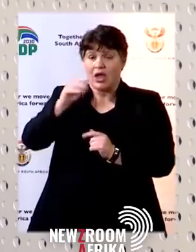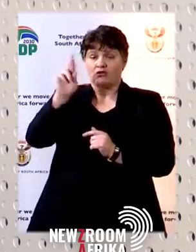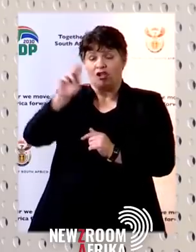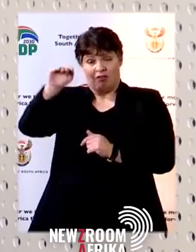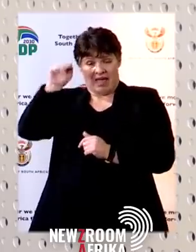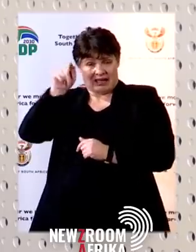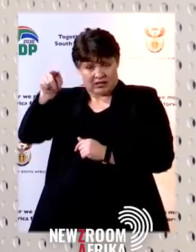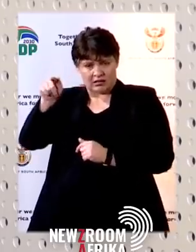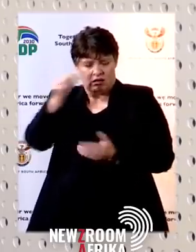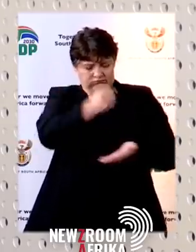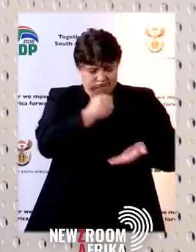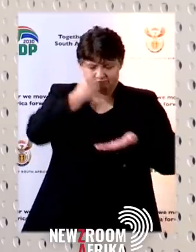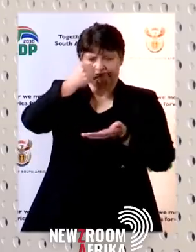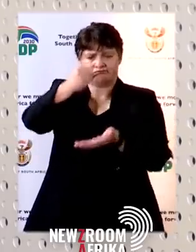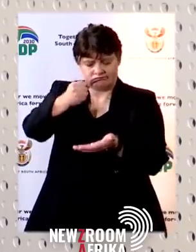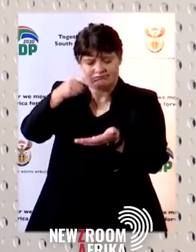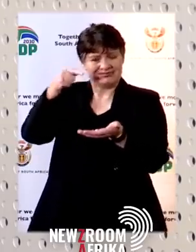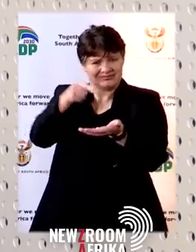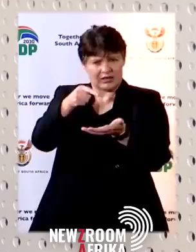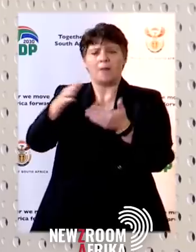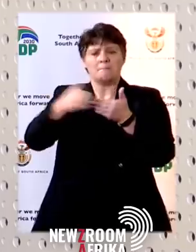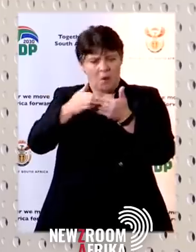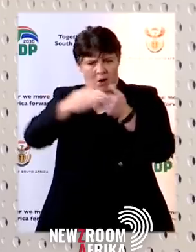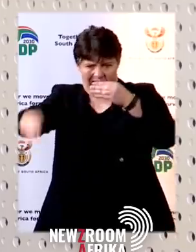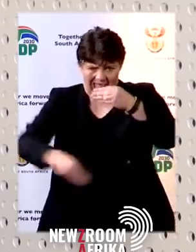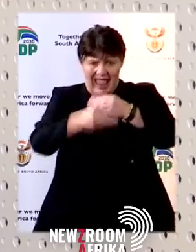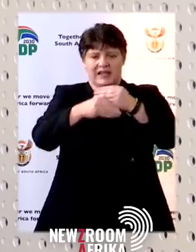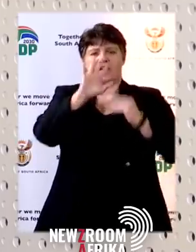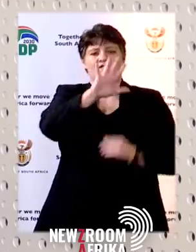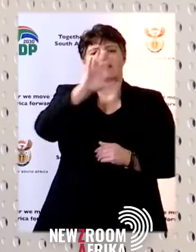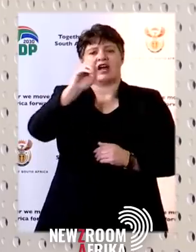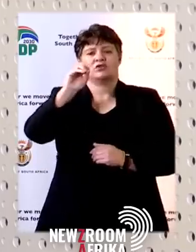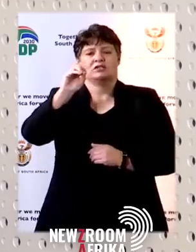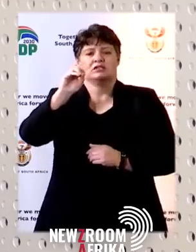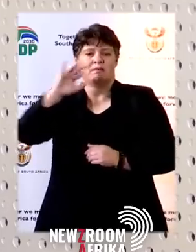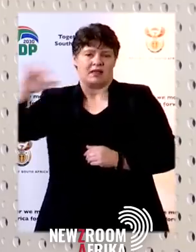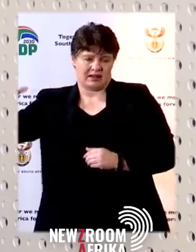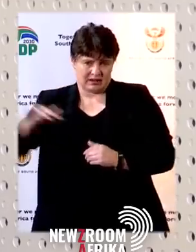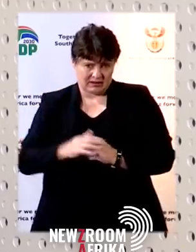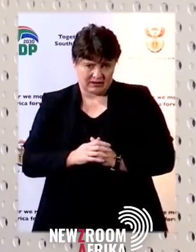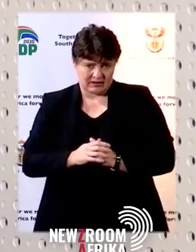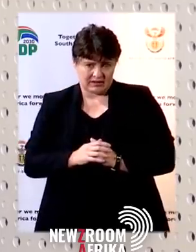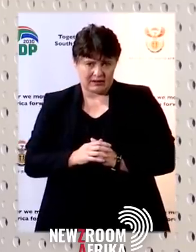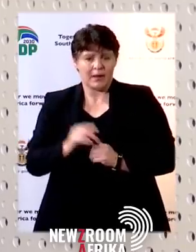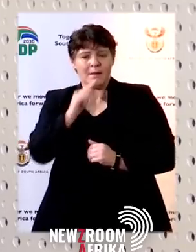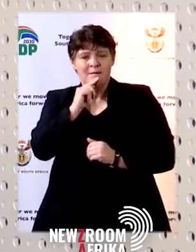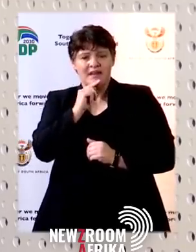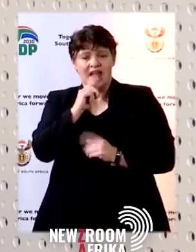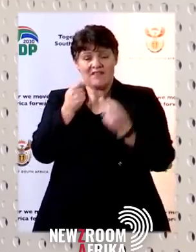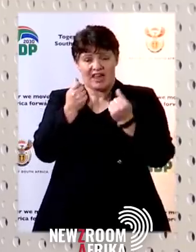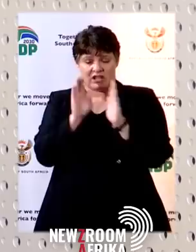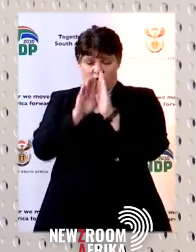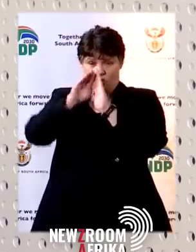policy package of approximately another 500 billion. This will bring additional life into the whole financial